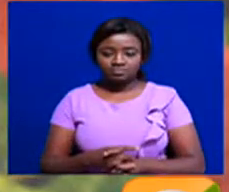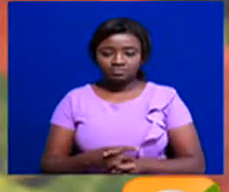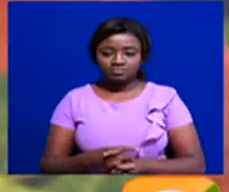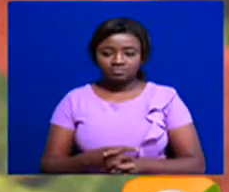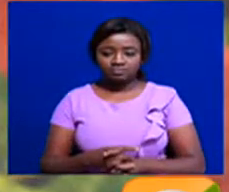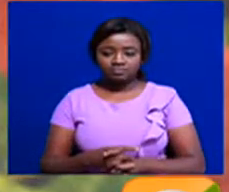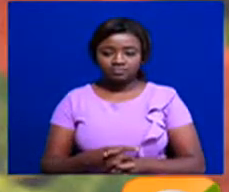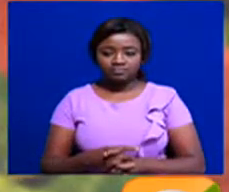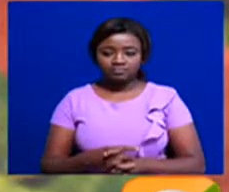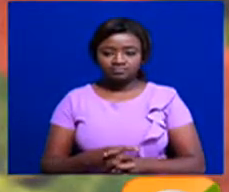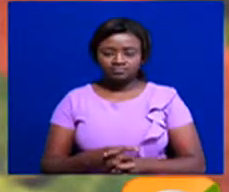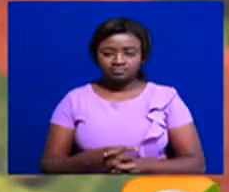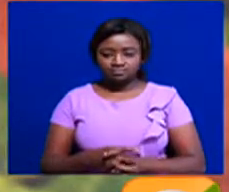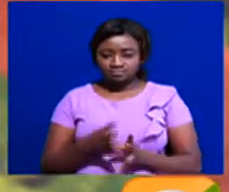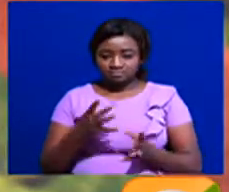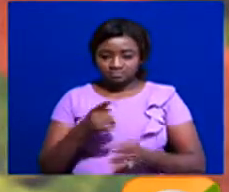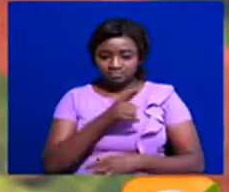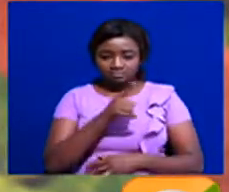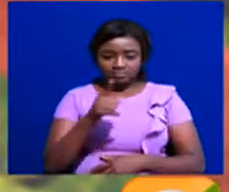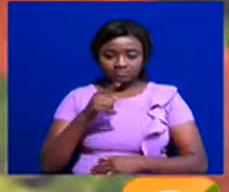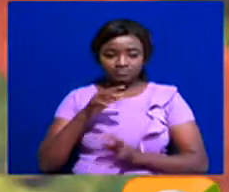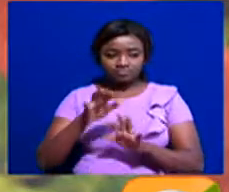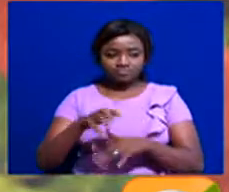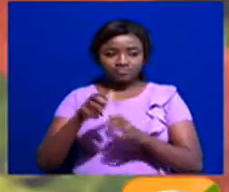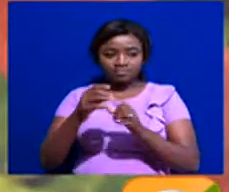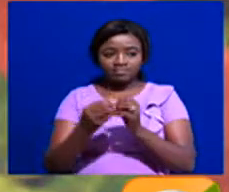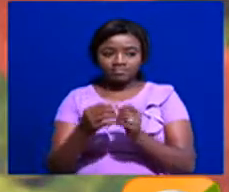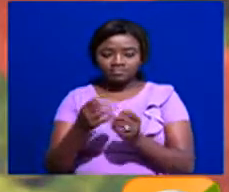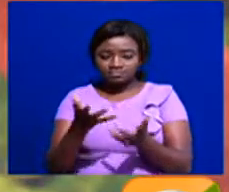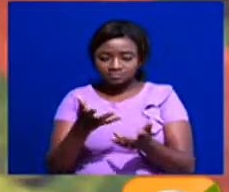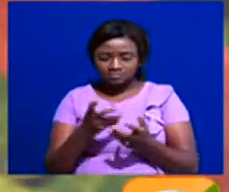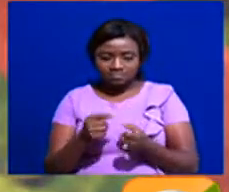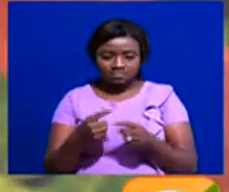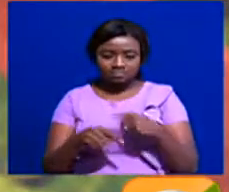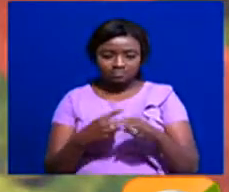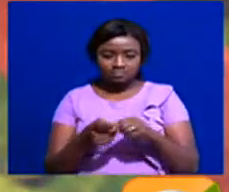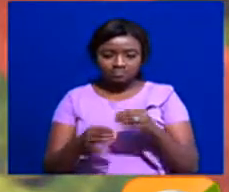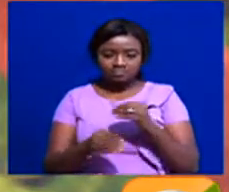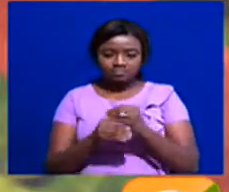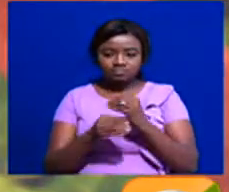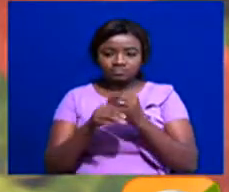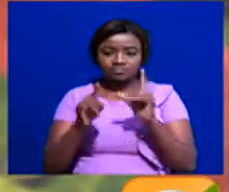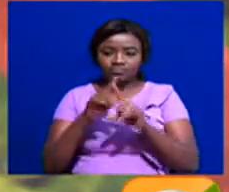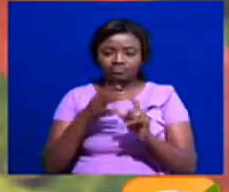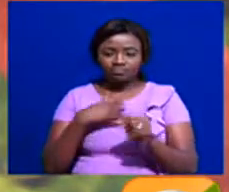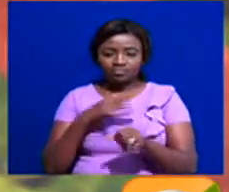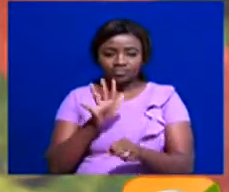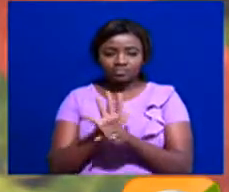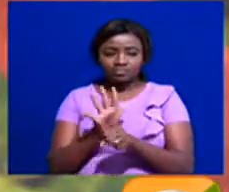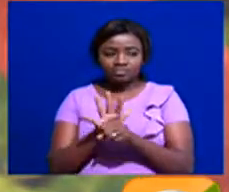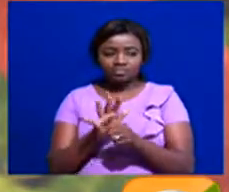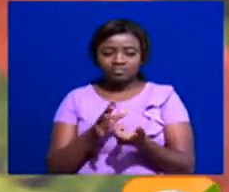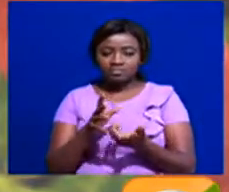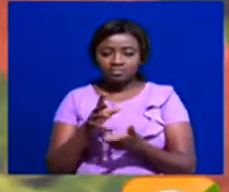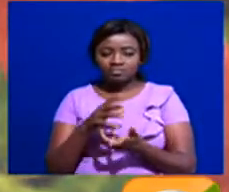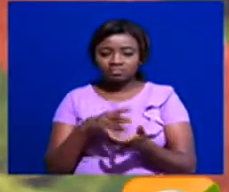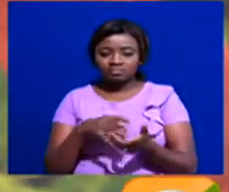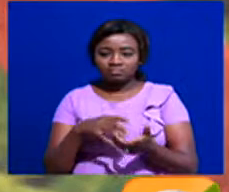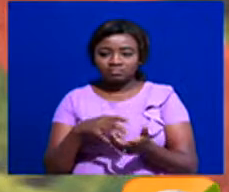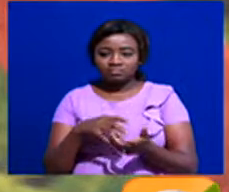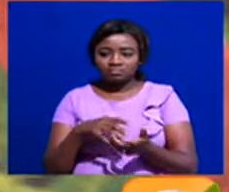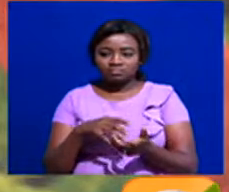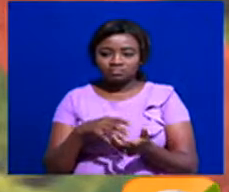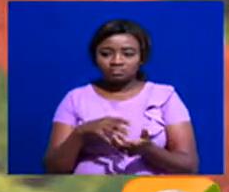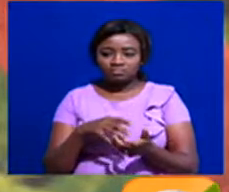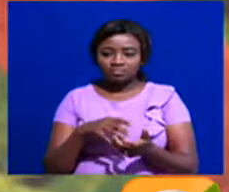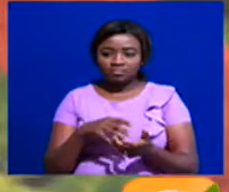Health, they have explained to farmers the contents of that beans. It has got a lot of iron as well as zinc. And